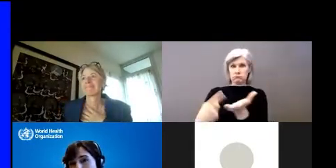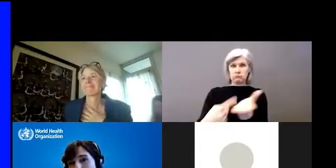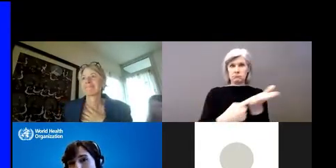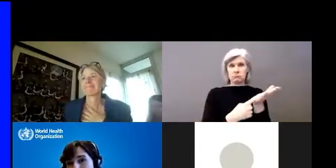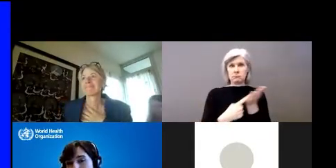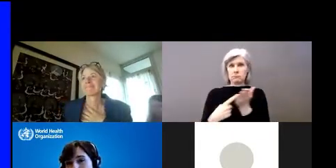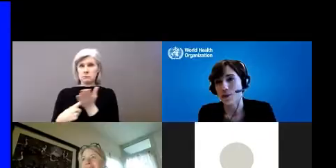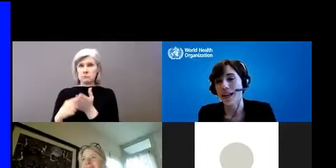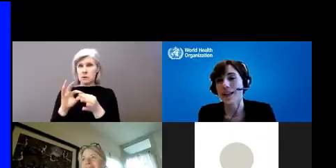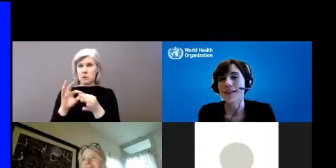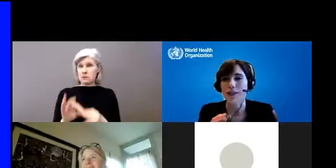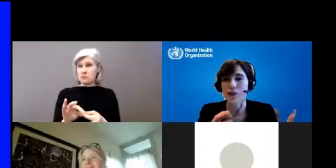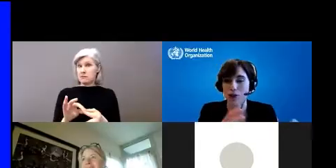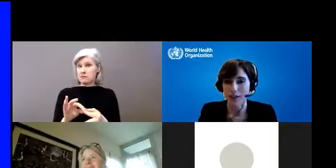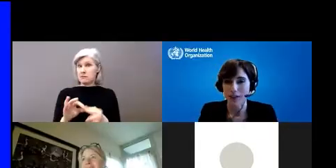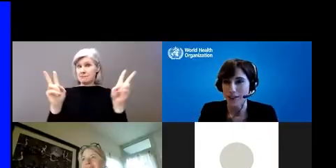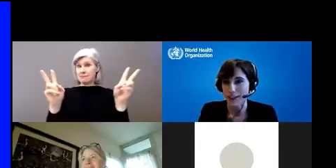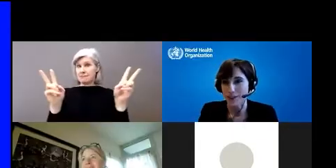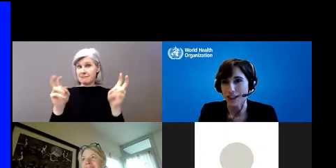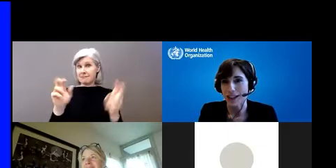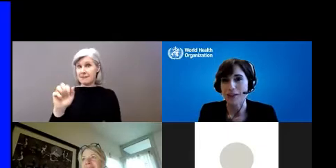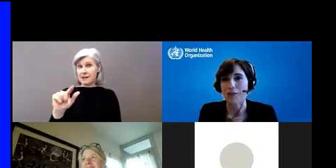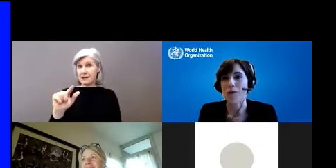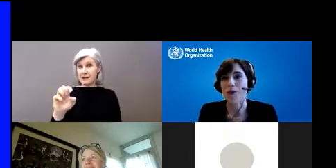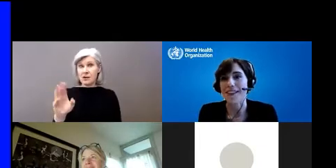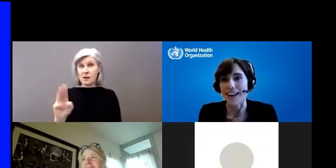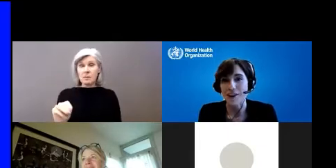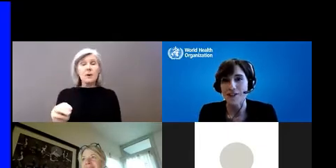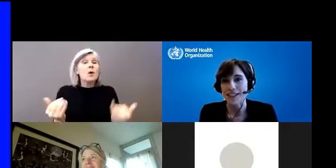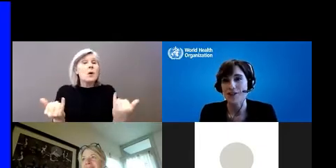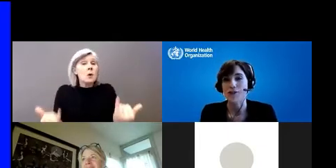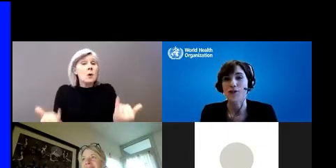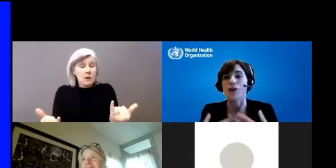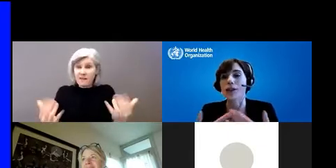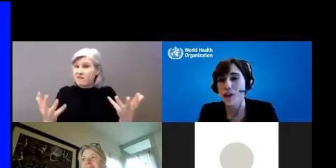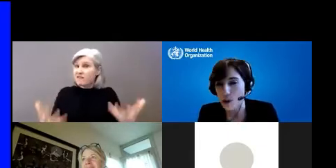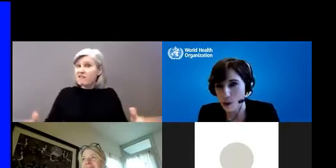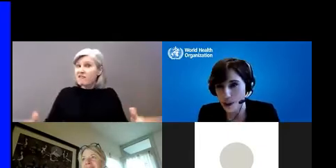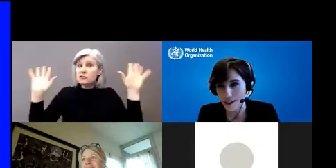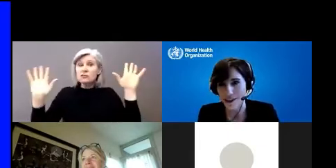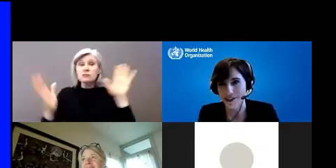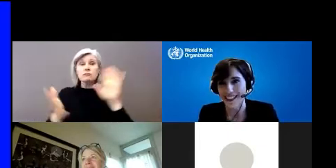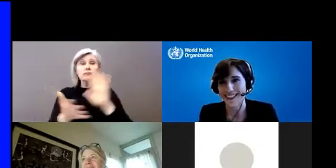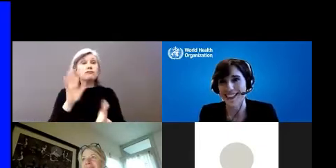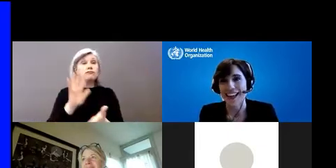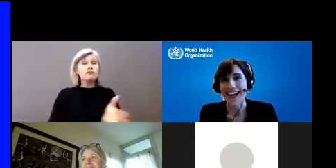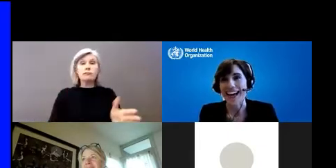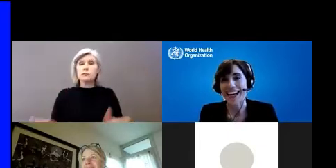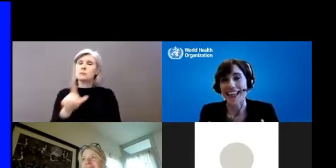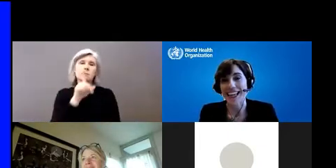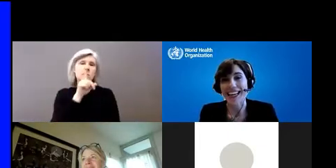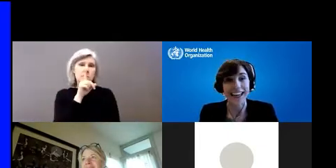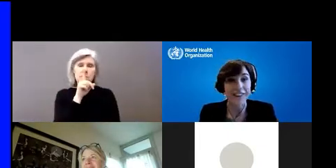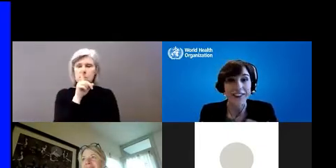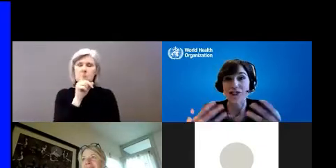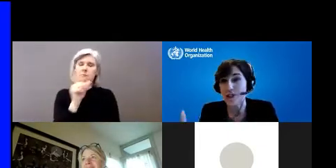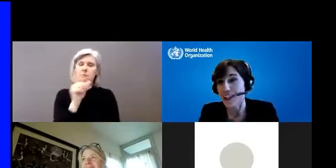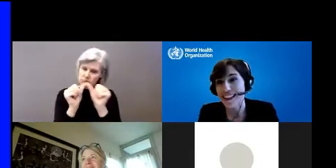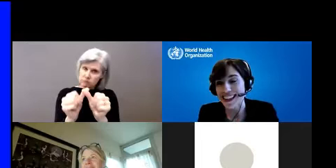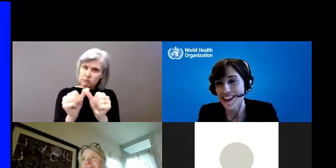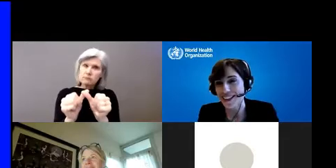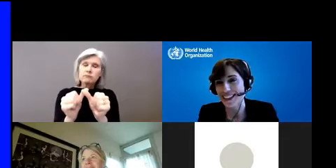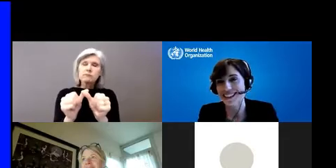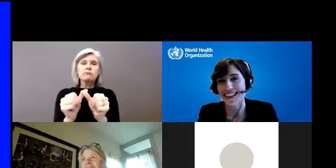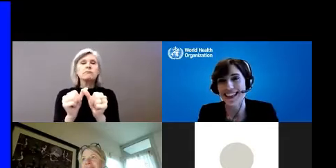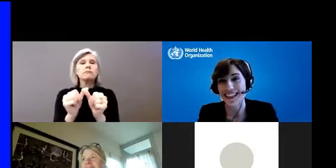course, the conversation to end during the event today. We wanted that conversation to continue beyond the event. And I think even joining